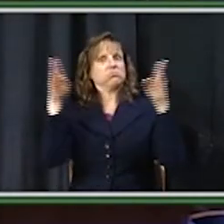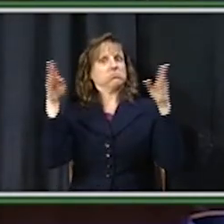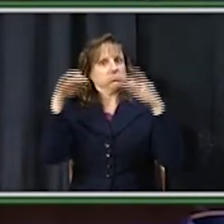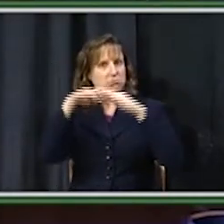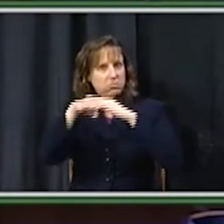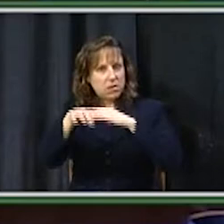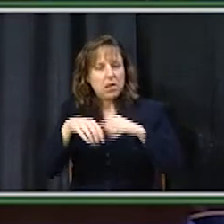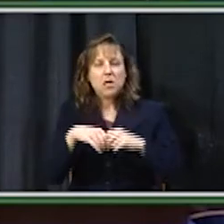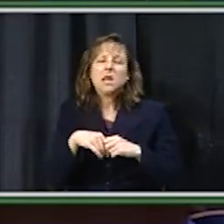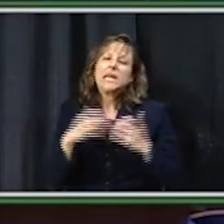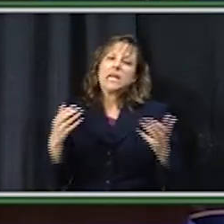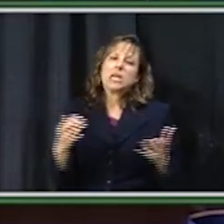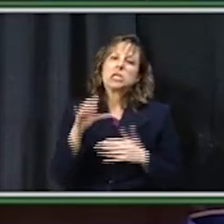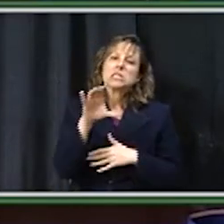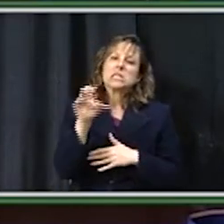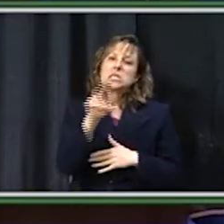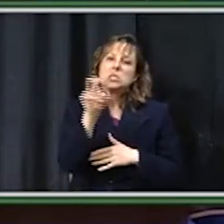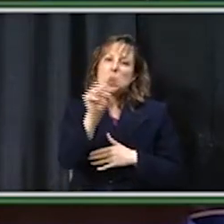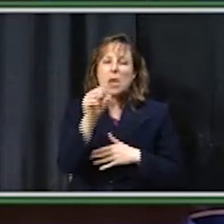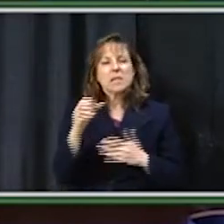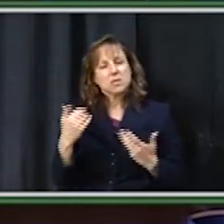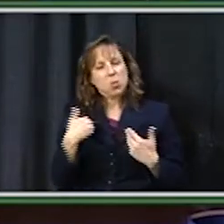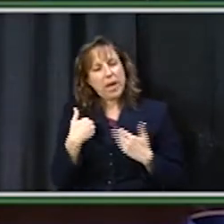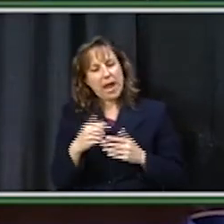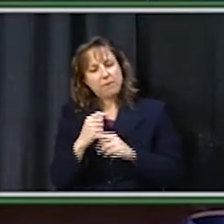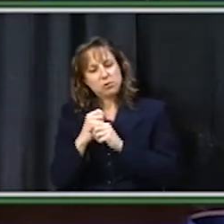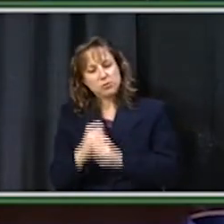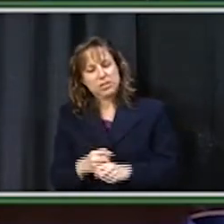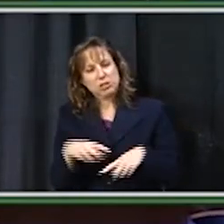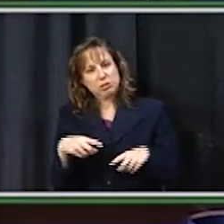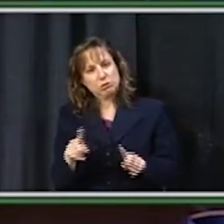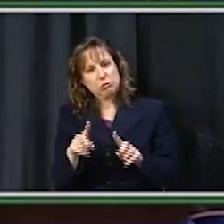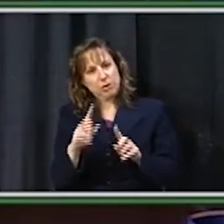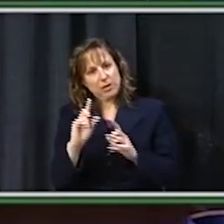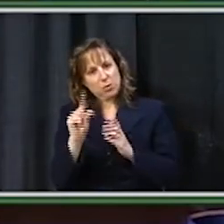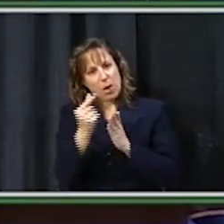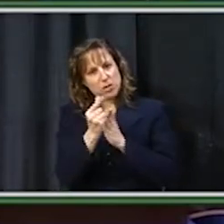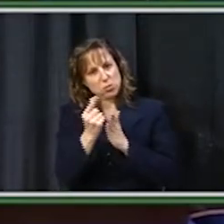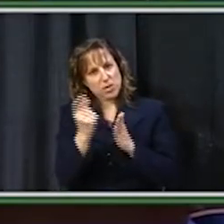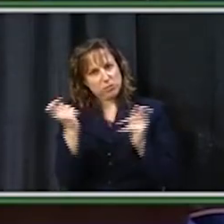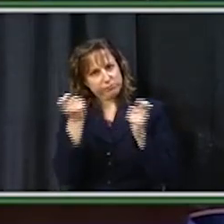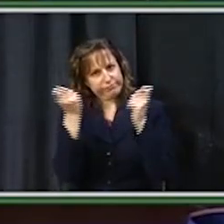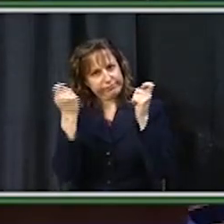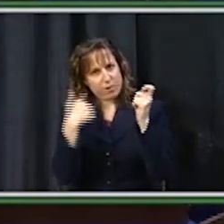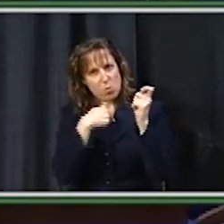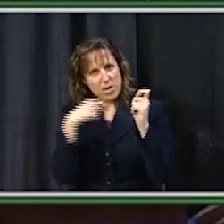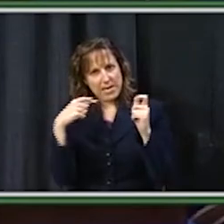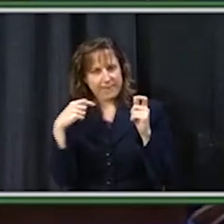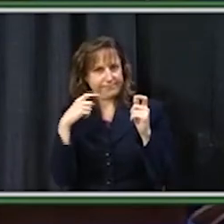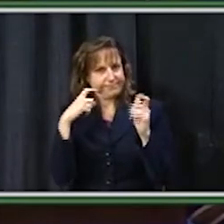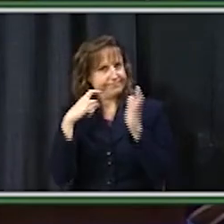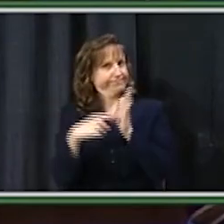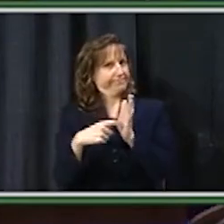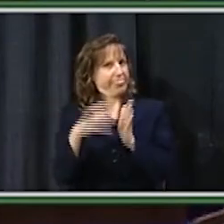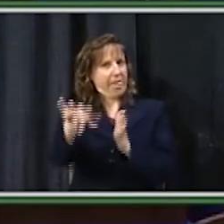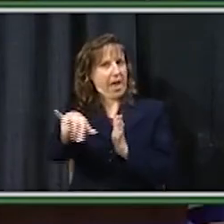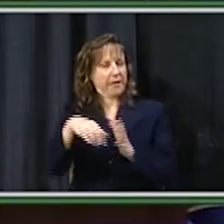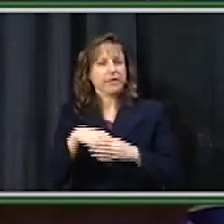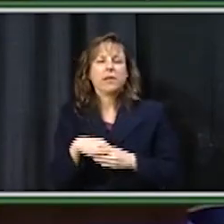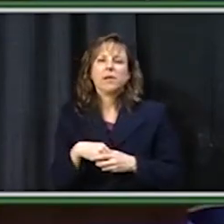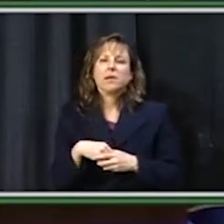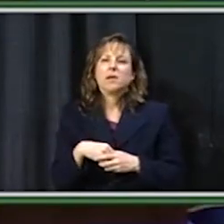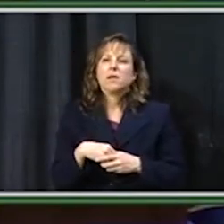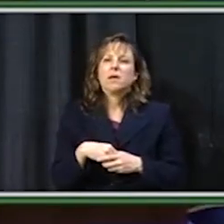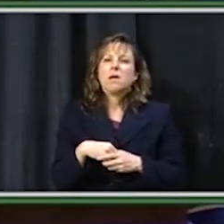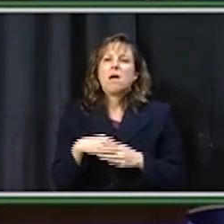we have a tradition of taking a moment at commencement to celebrate that commitment. For years, we've recognized those